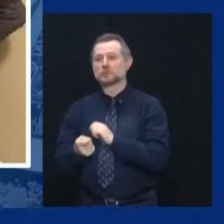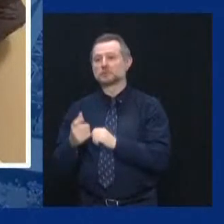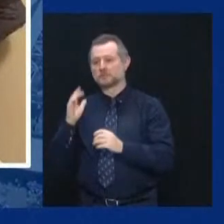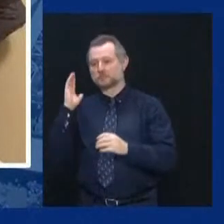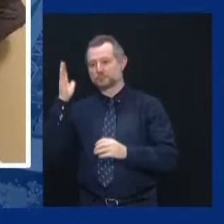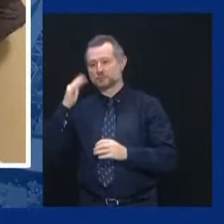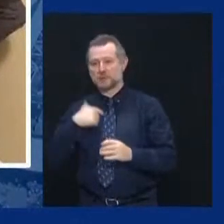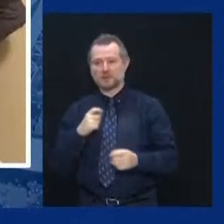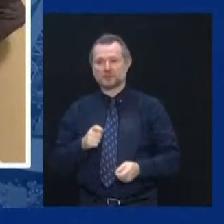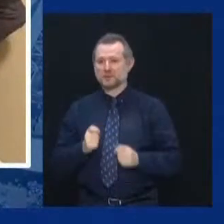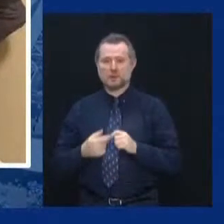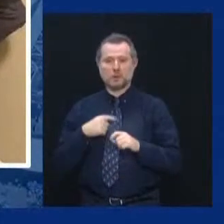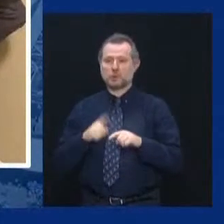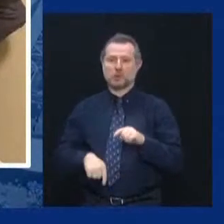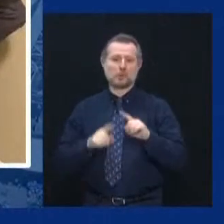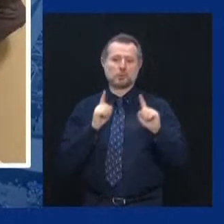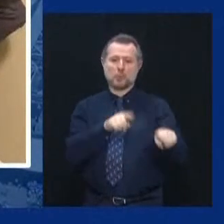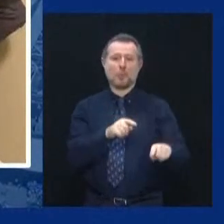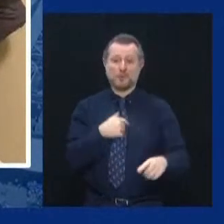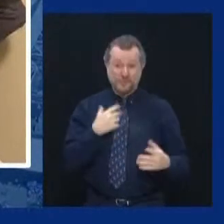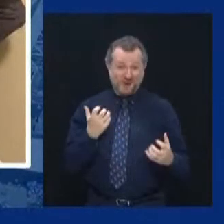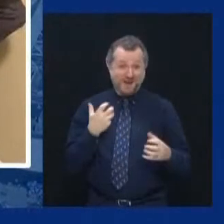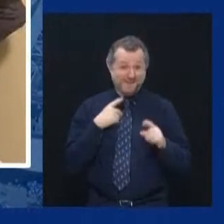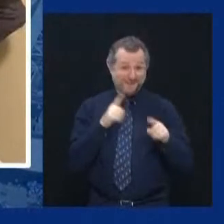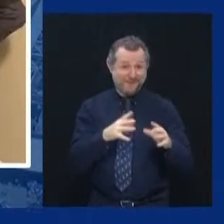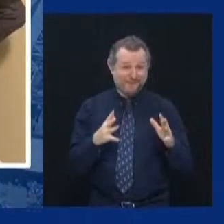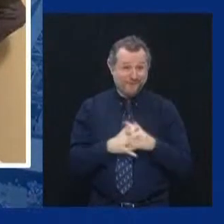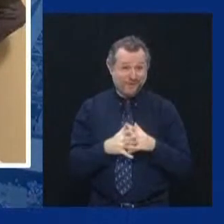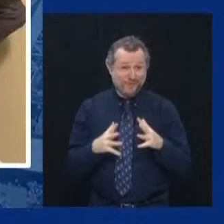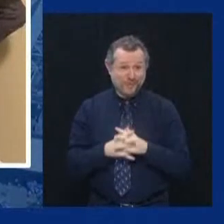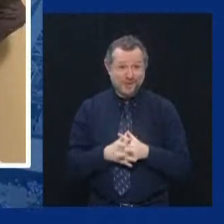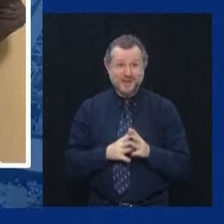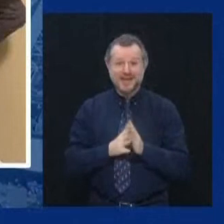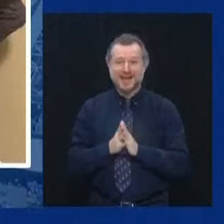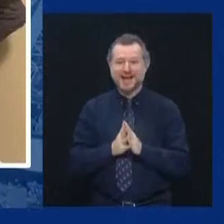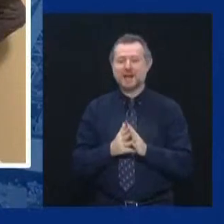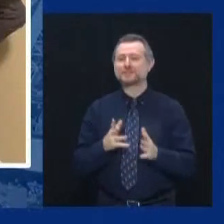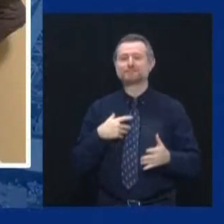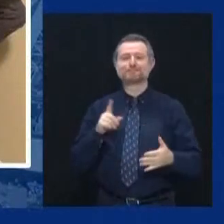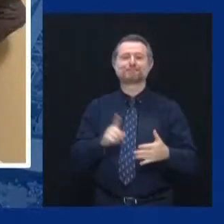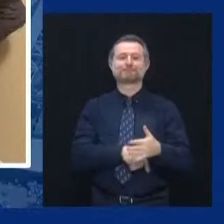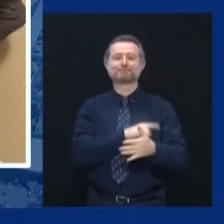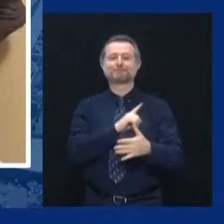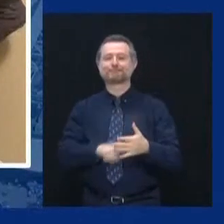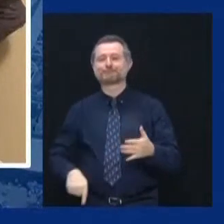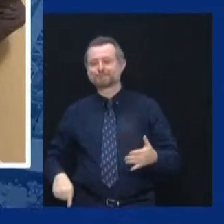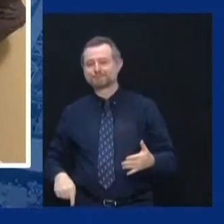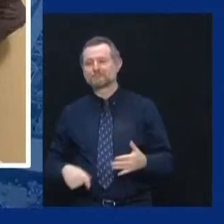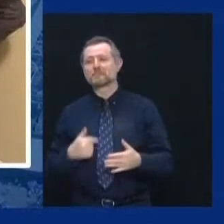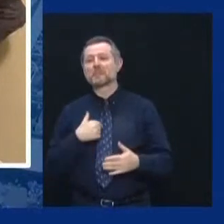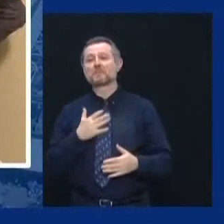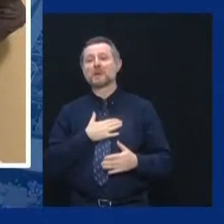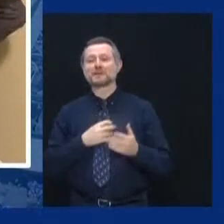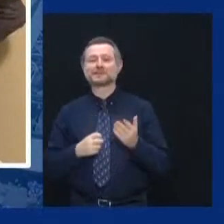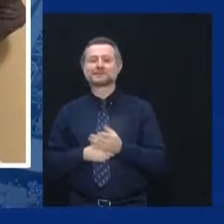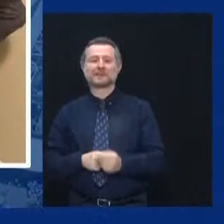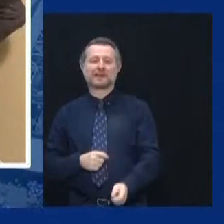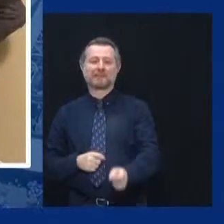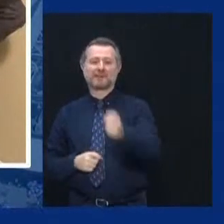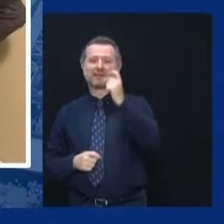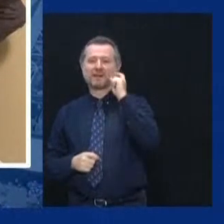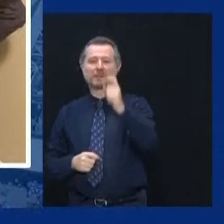can't go. I wanted to go. I was planning to go. I can't go. I said I would give my ticket